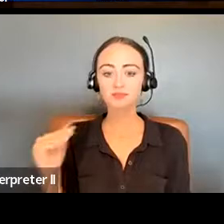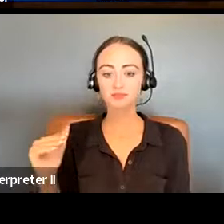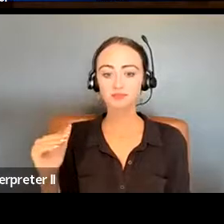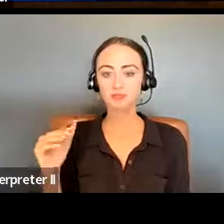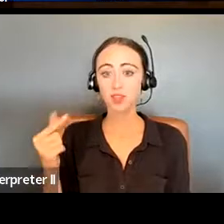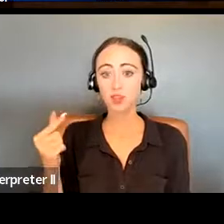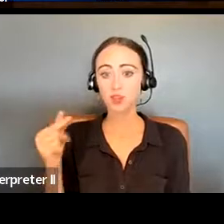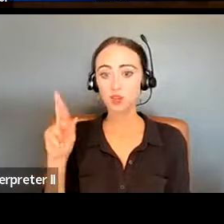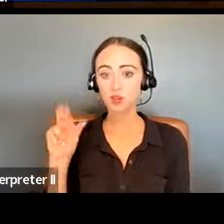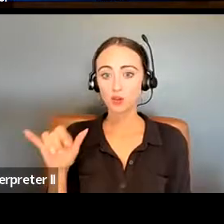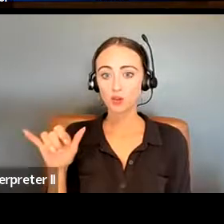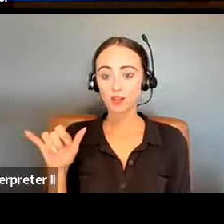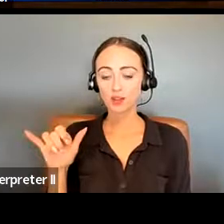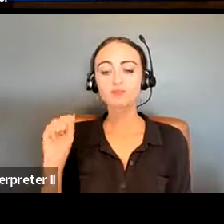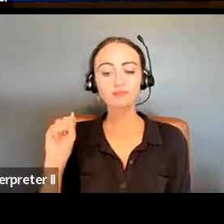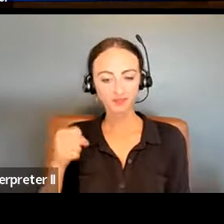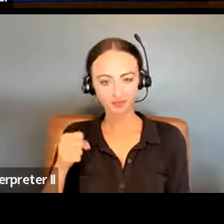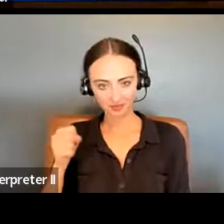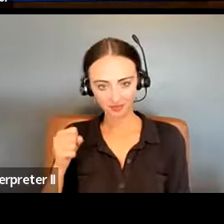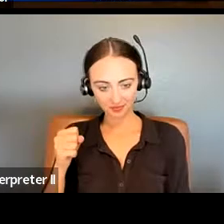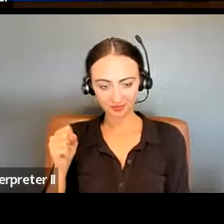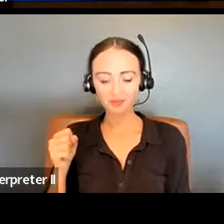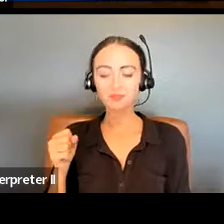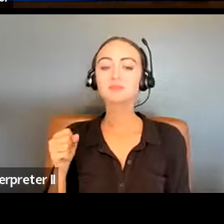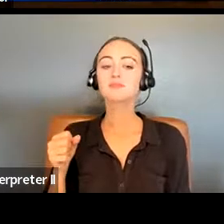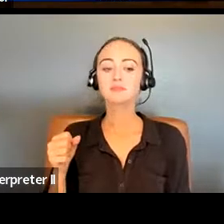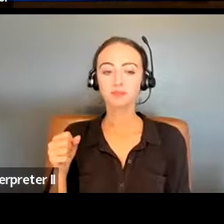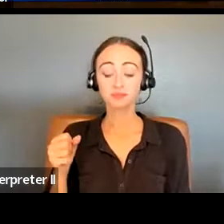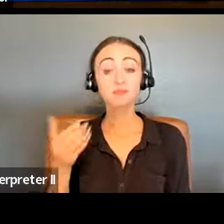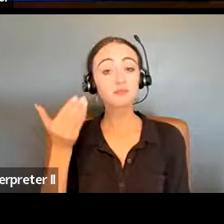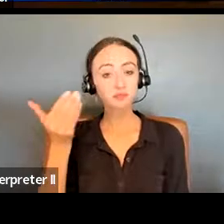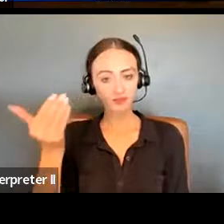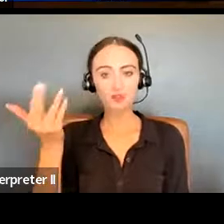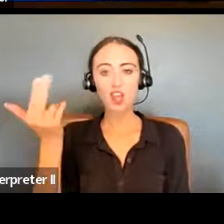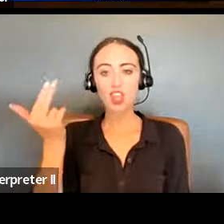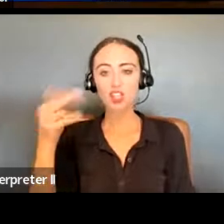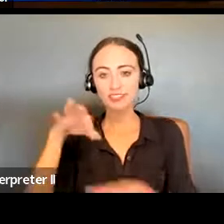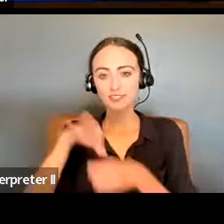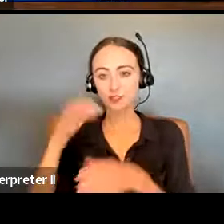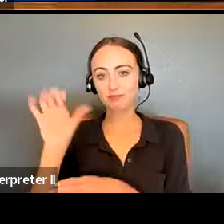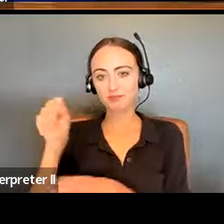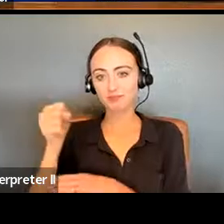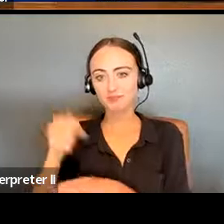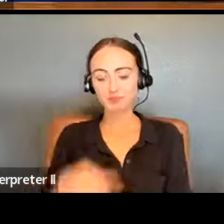Councilmember Gray. Yes. Councilmember Gray votes yes. Mr. Chairman, there are 13 yeses.